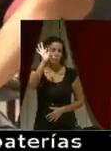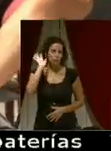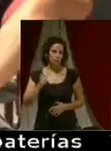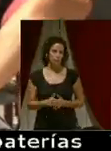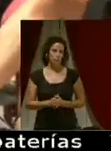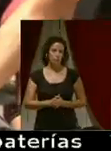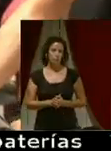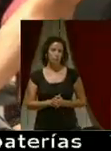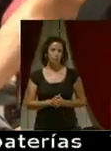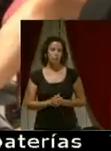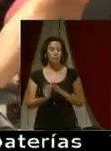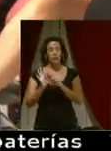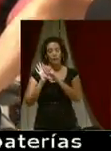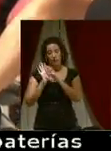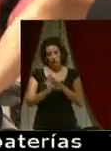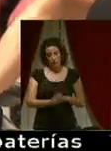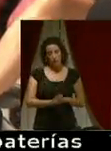being optimistic.